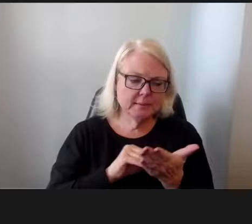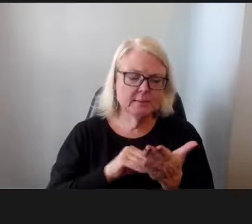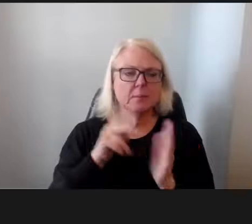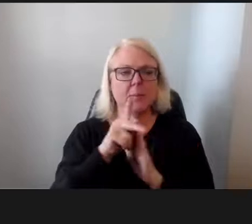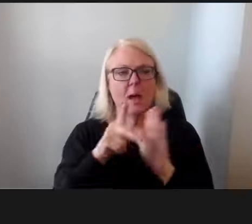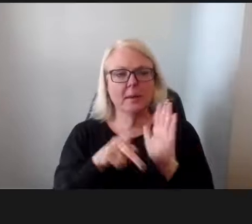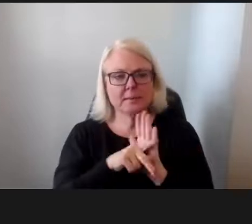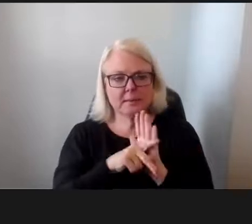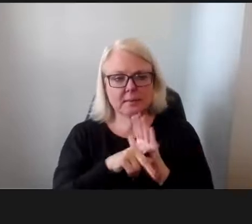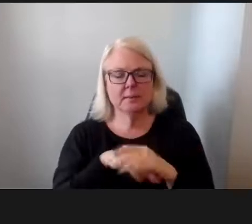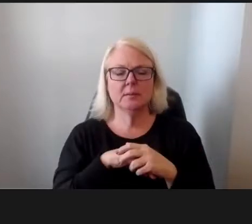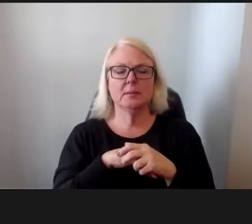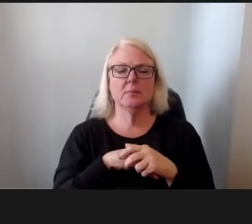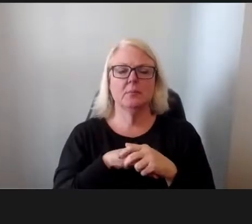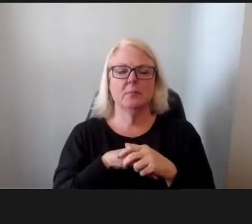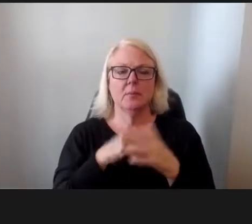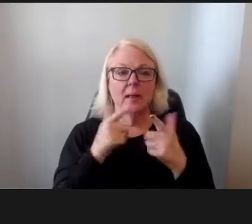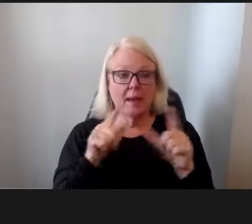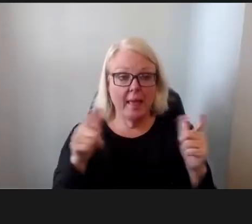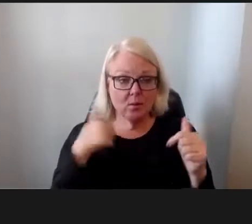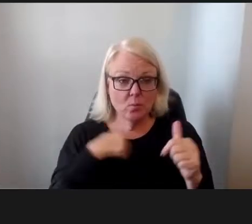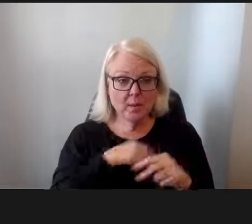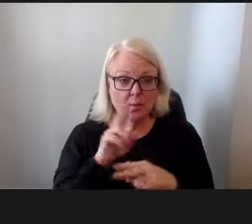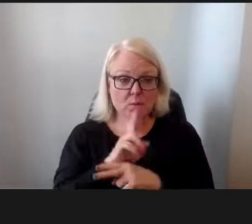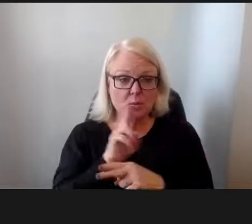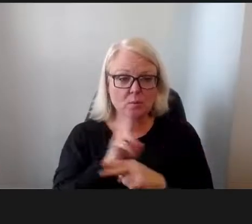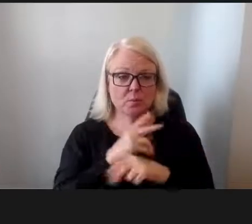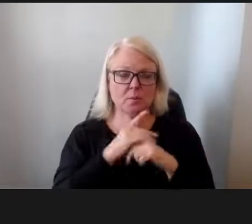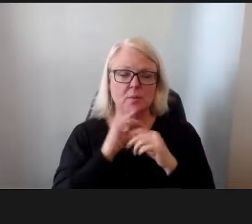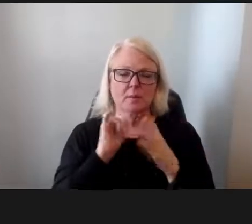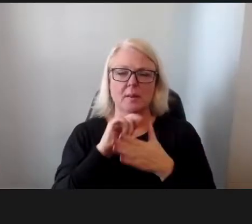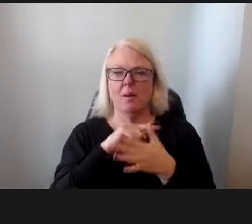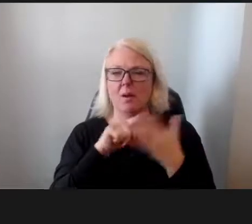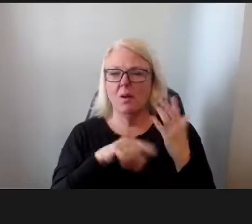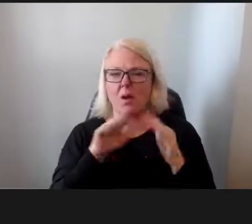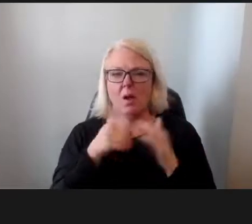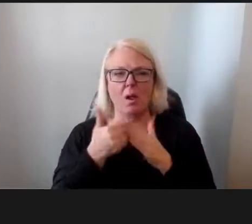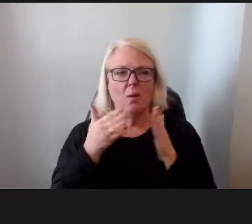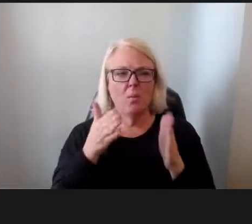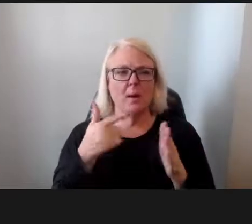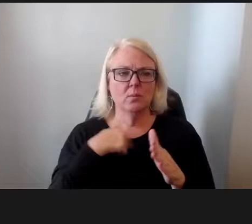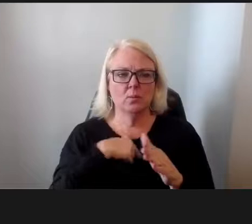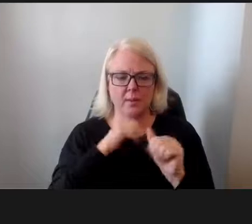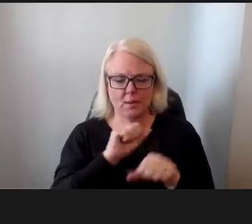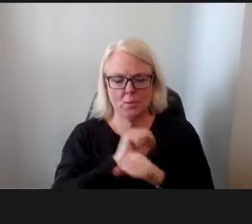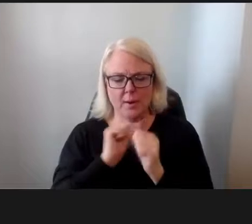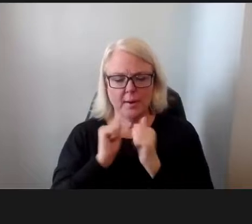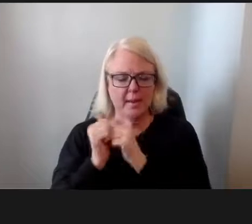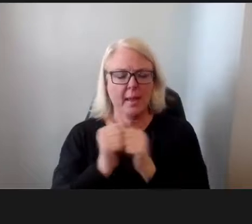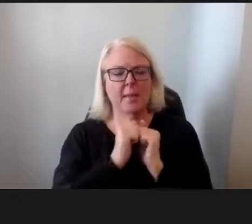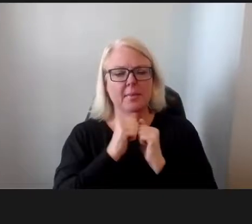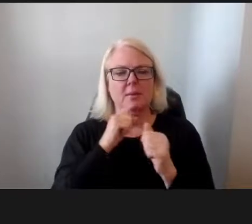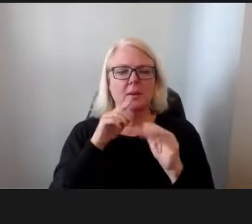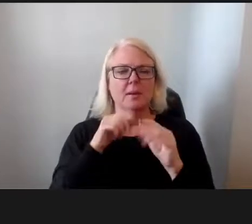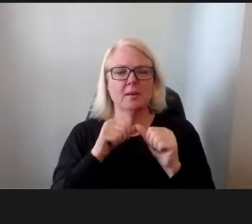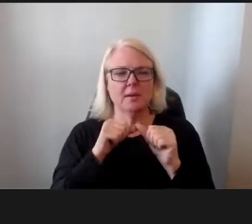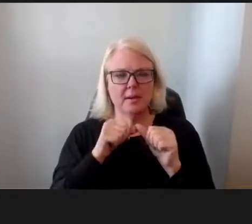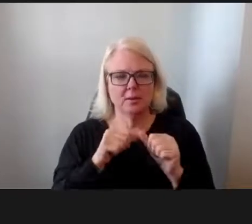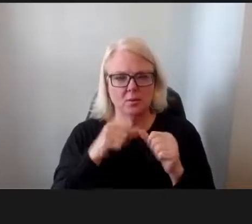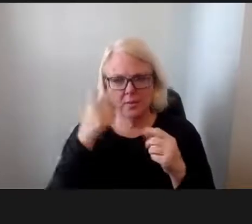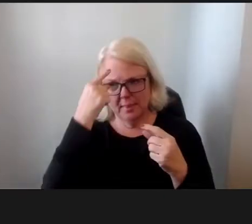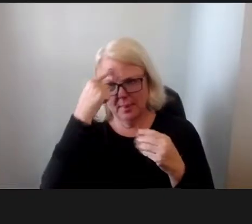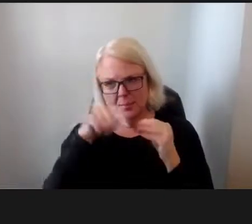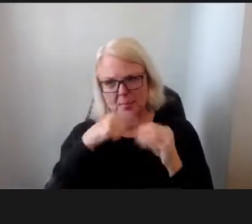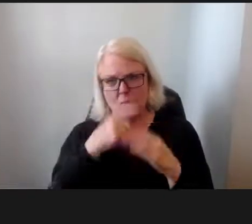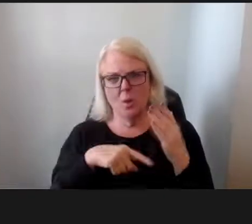policies, the language we use. These are all ways that we can act collectively and continue to rethink what